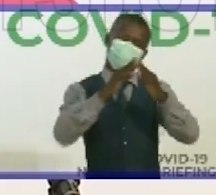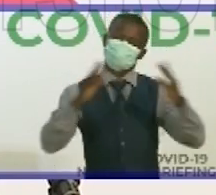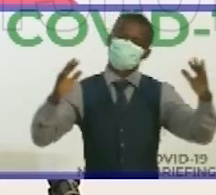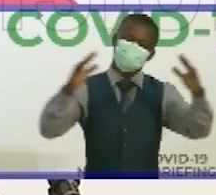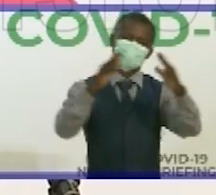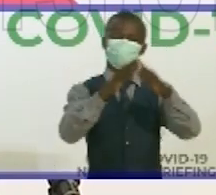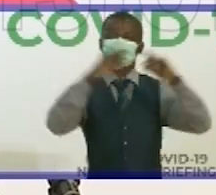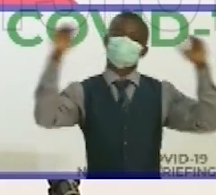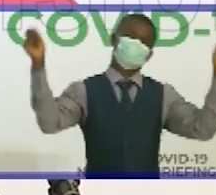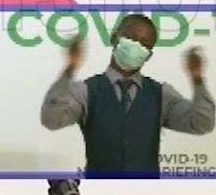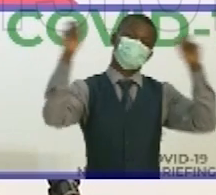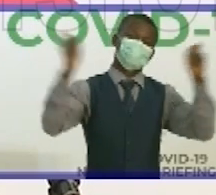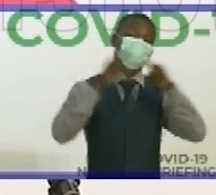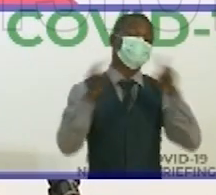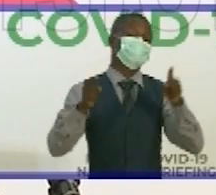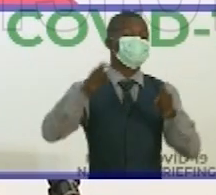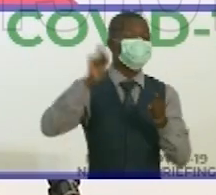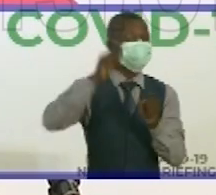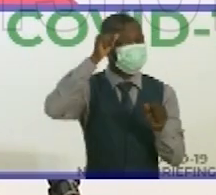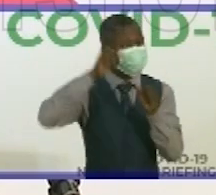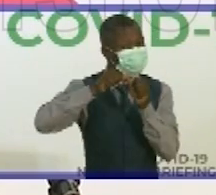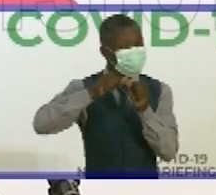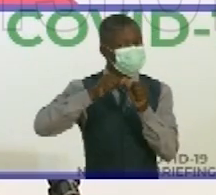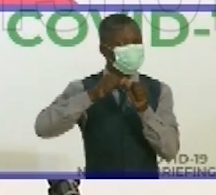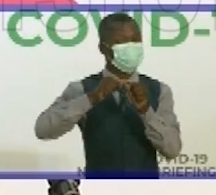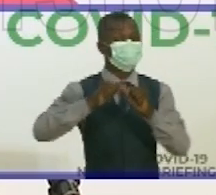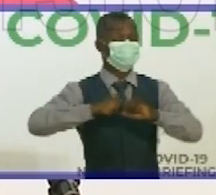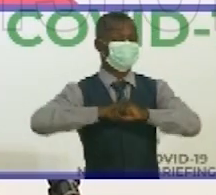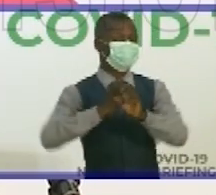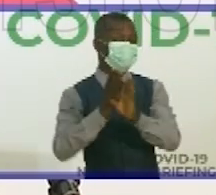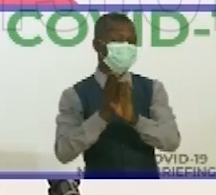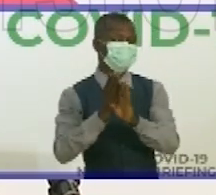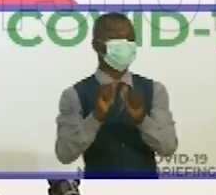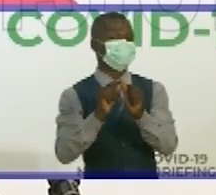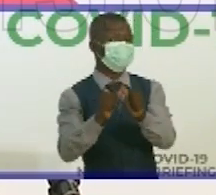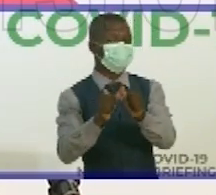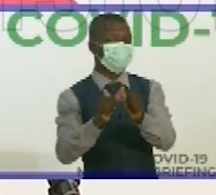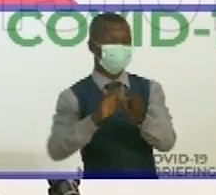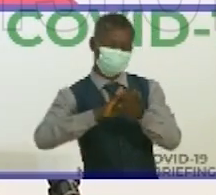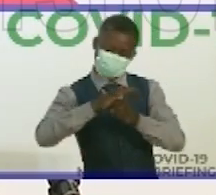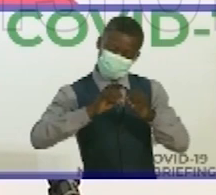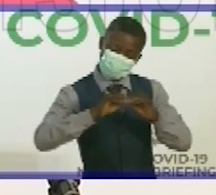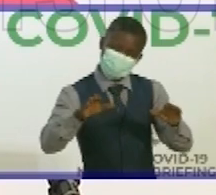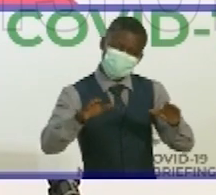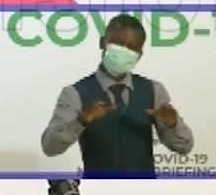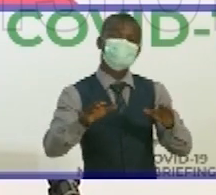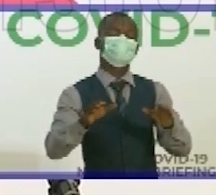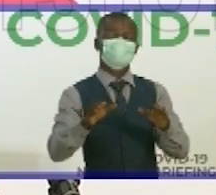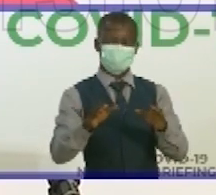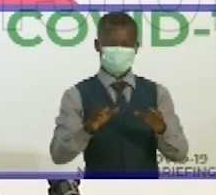forget that the guidelines are still in existence and the virus is still very